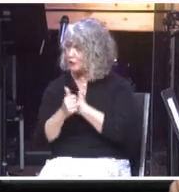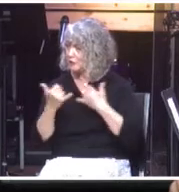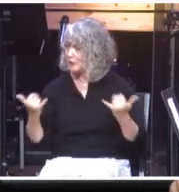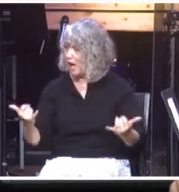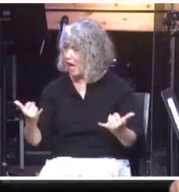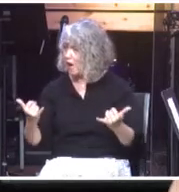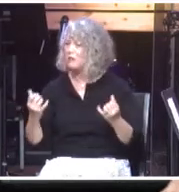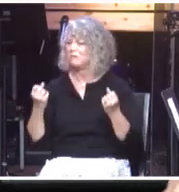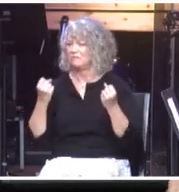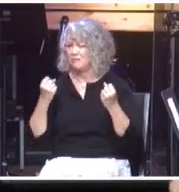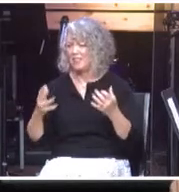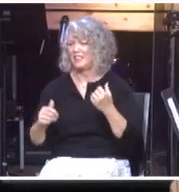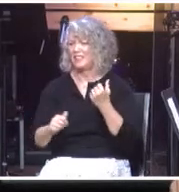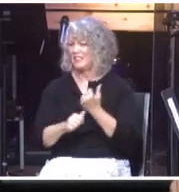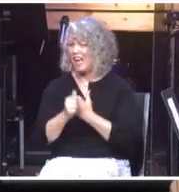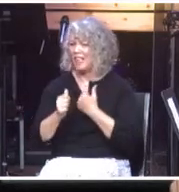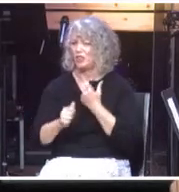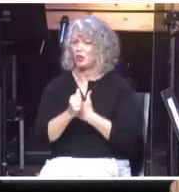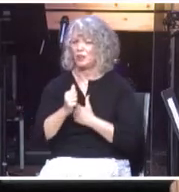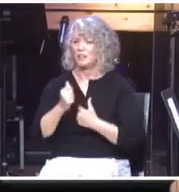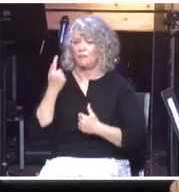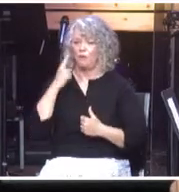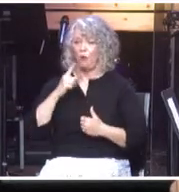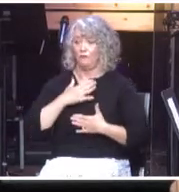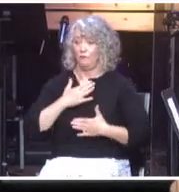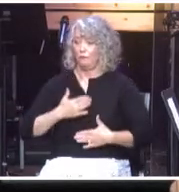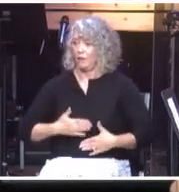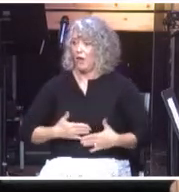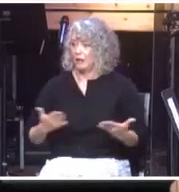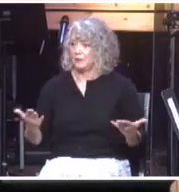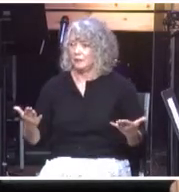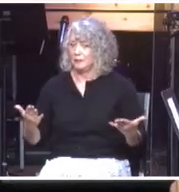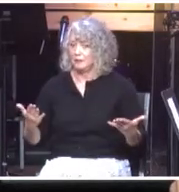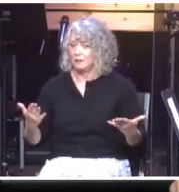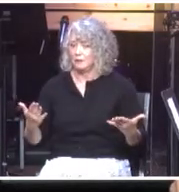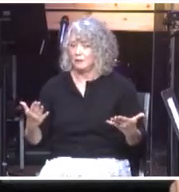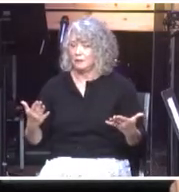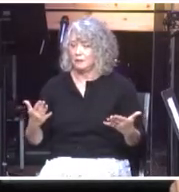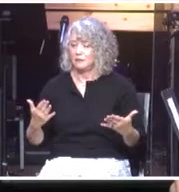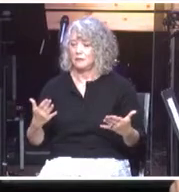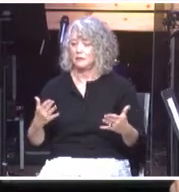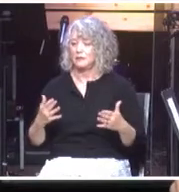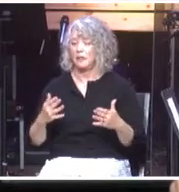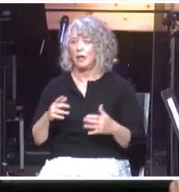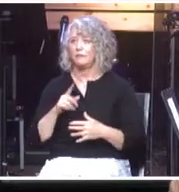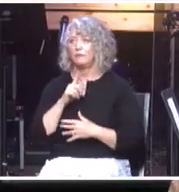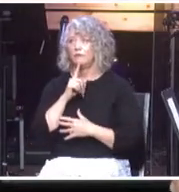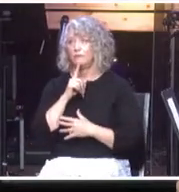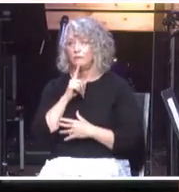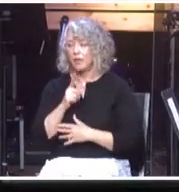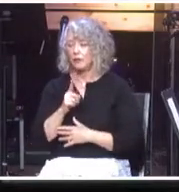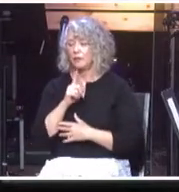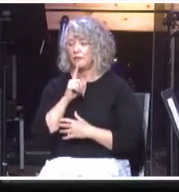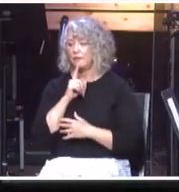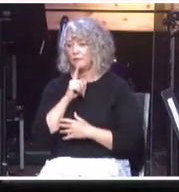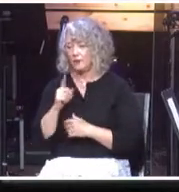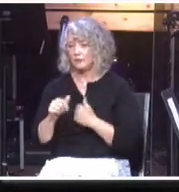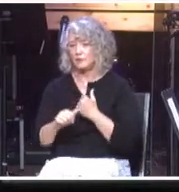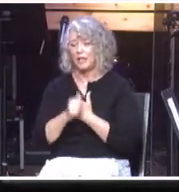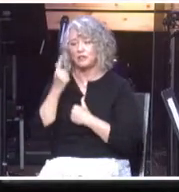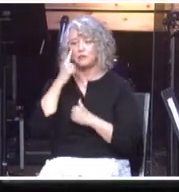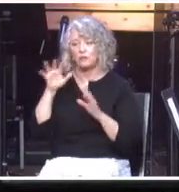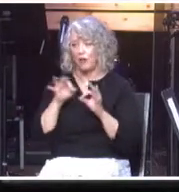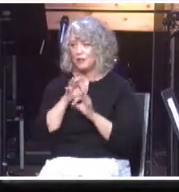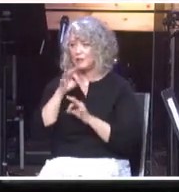There are many dangerous threats to our physical well-being, obviously, and many very dangerous threats to our